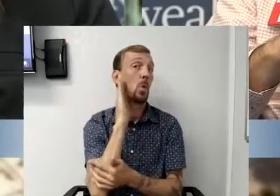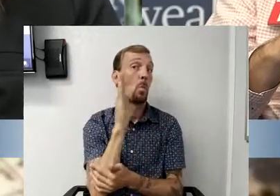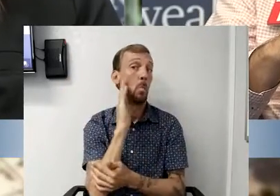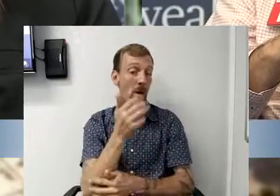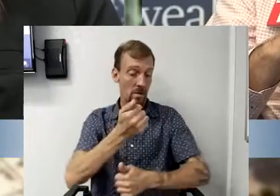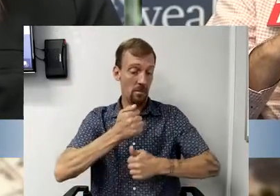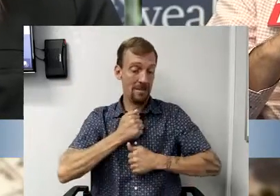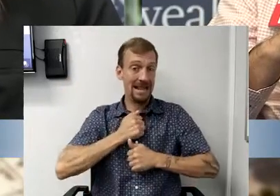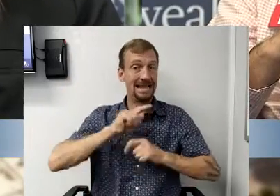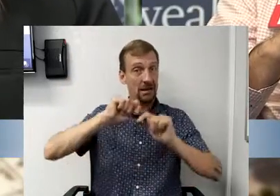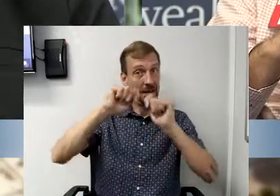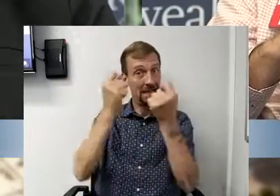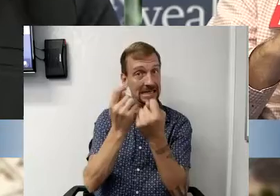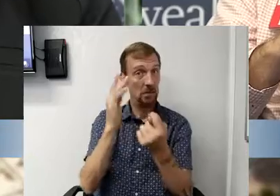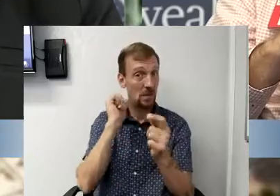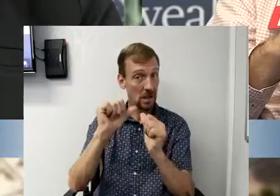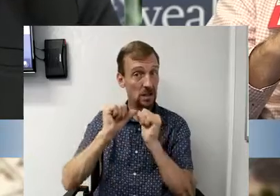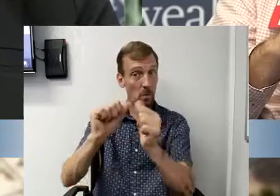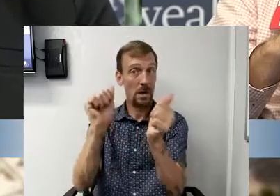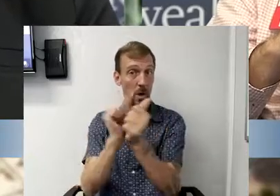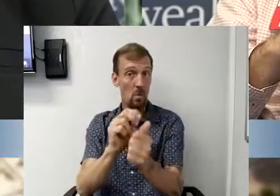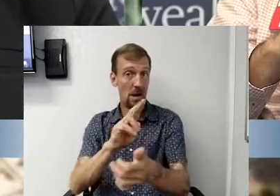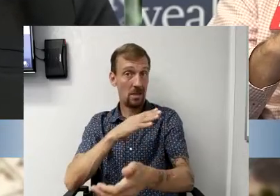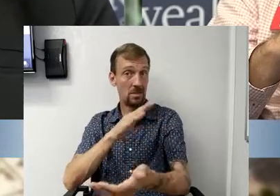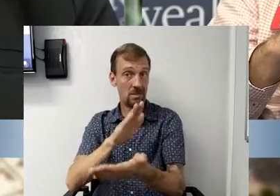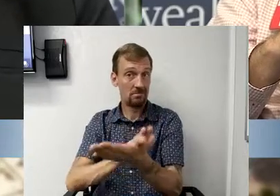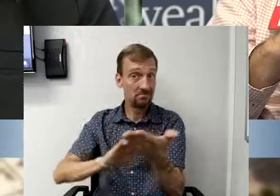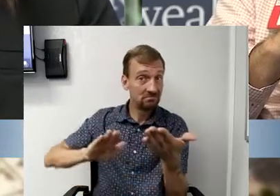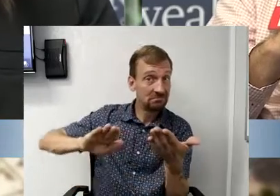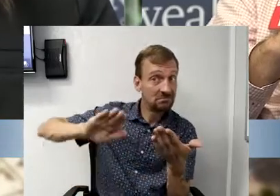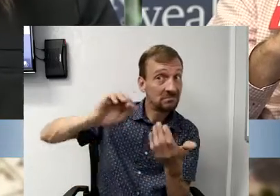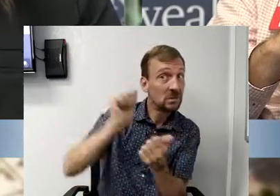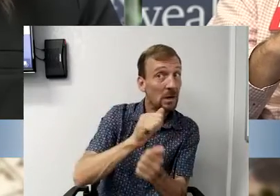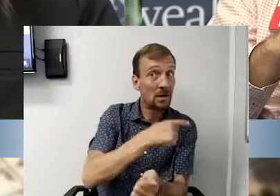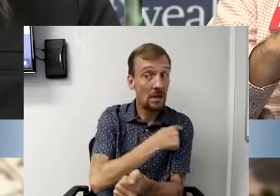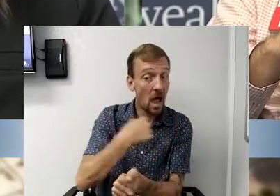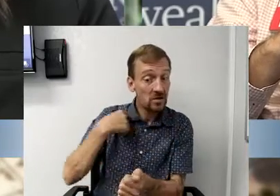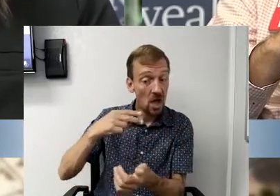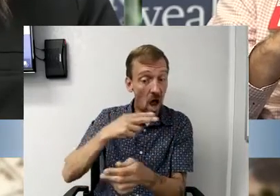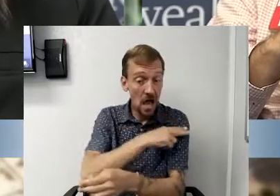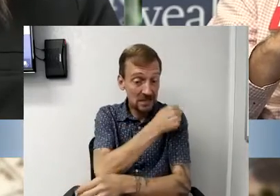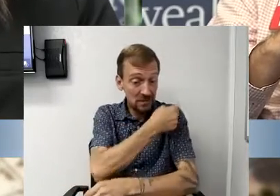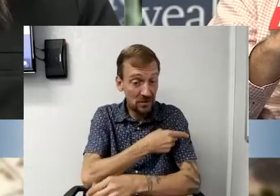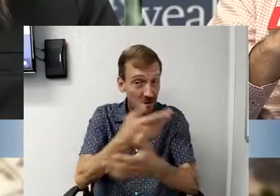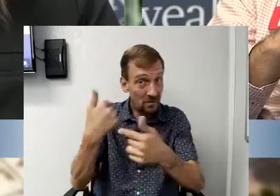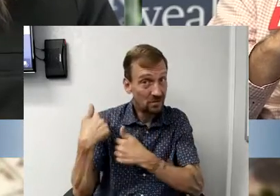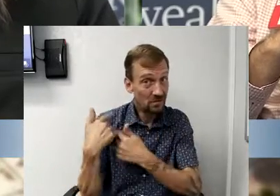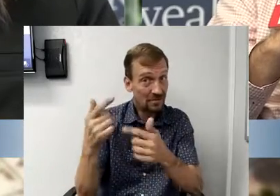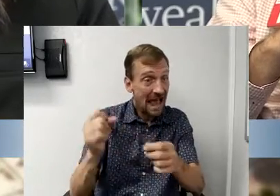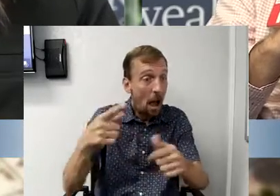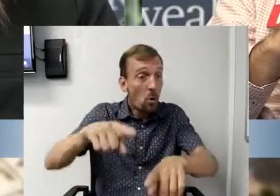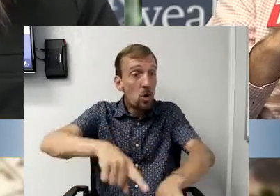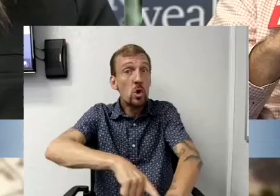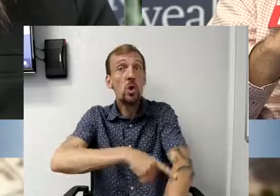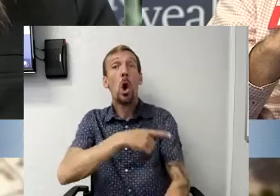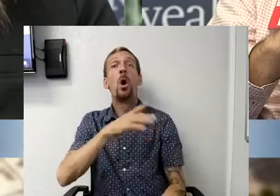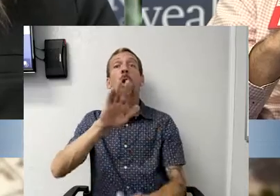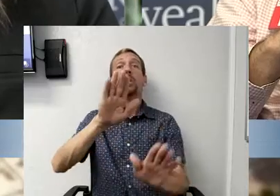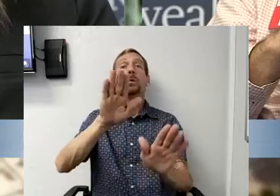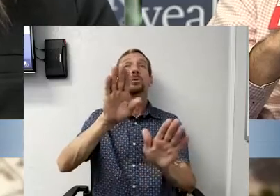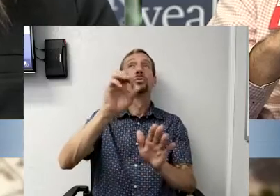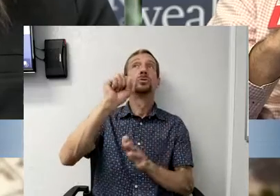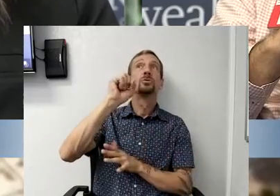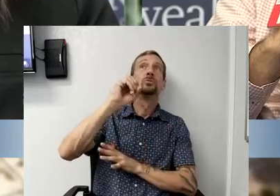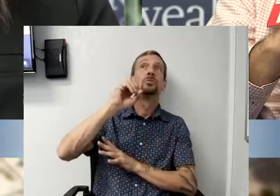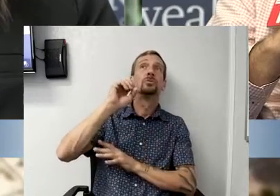team be at Kaweah Delta? Oh, man. Yeah. So They're sad. 14 days, right? Go ahead. Yeah. So at this point in time, their extension was